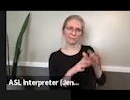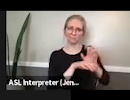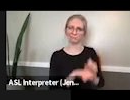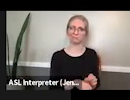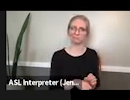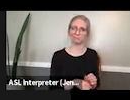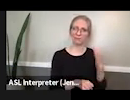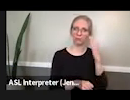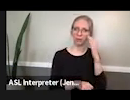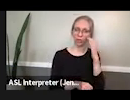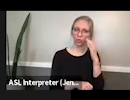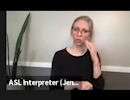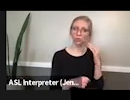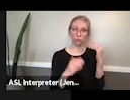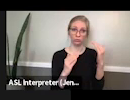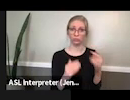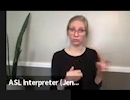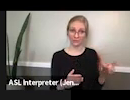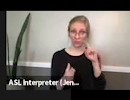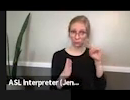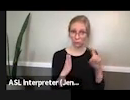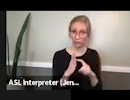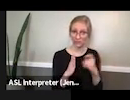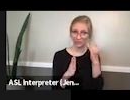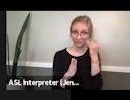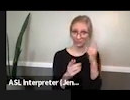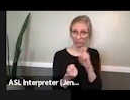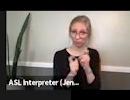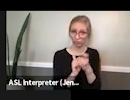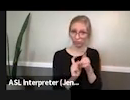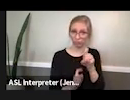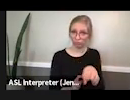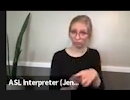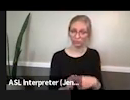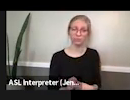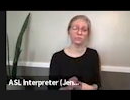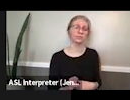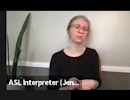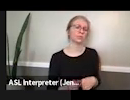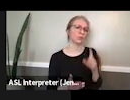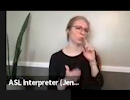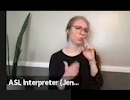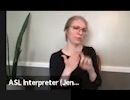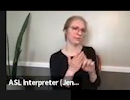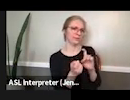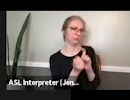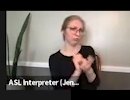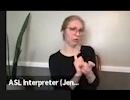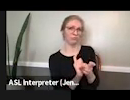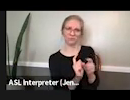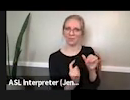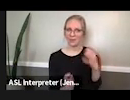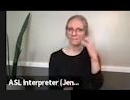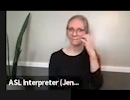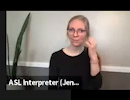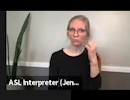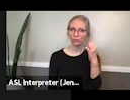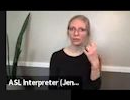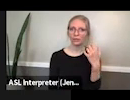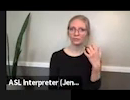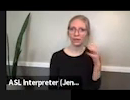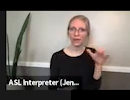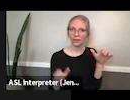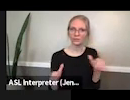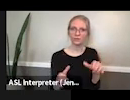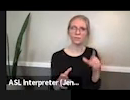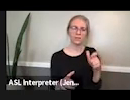kid notice if something changes? Notice of change is a memory activity because there has to be holding in memory of what